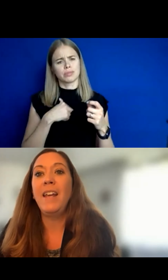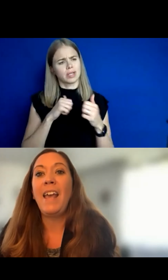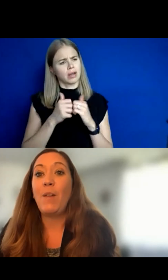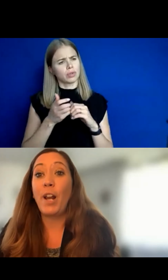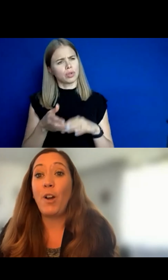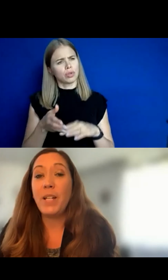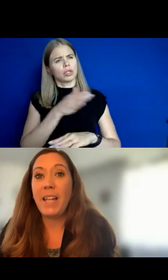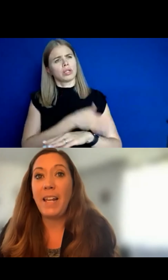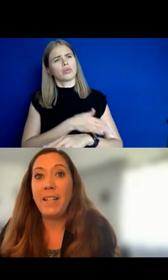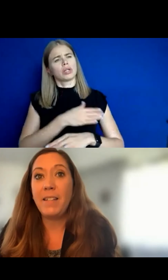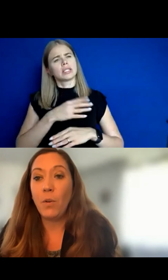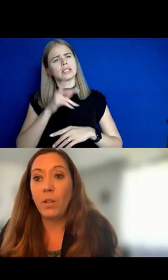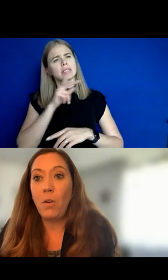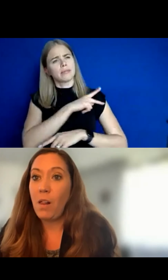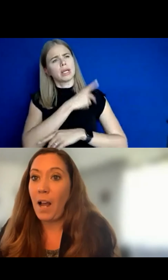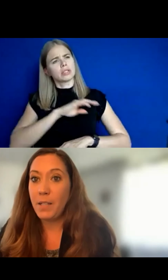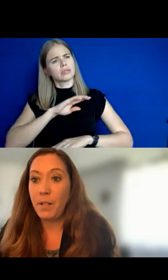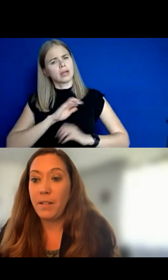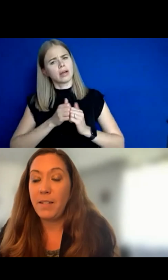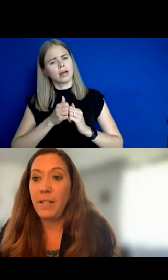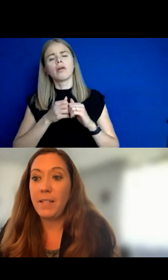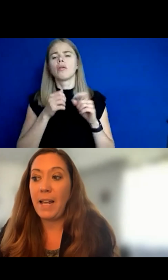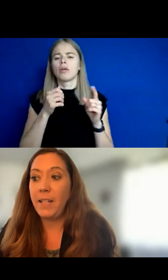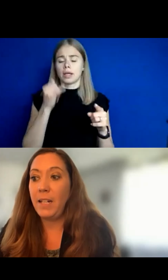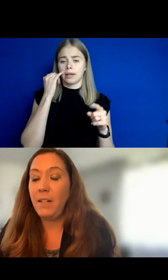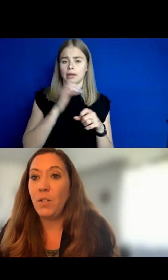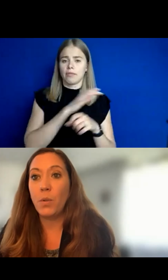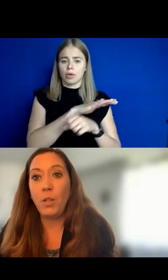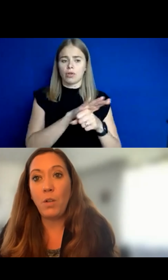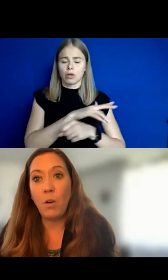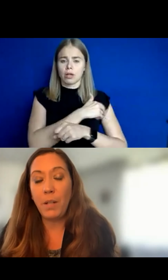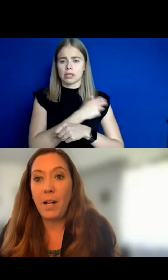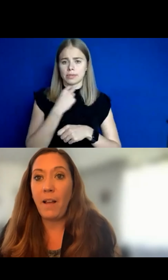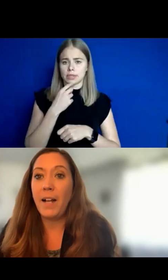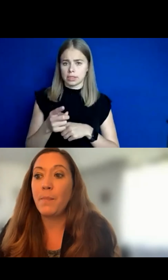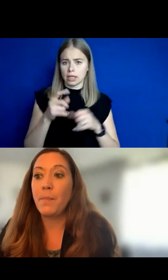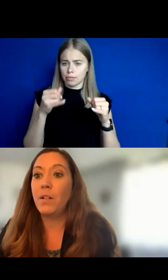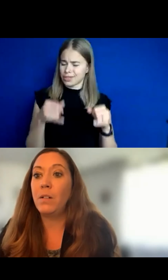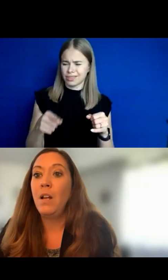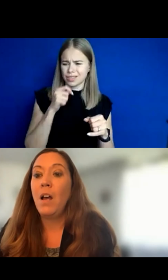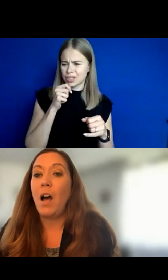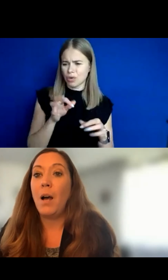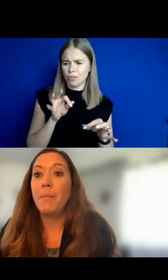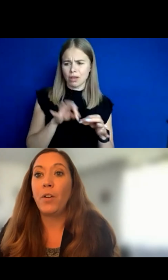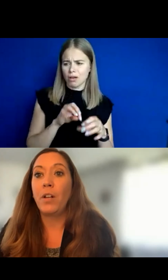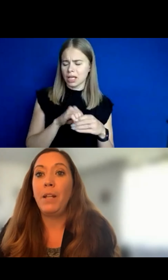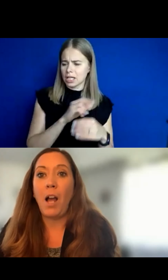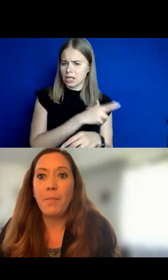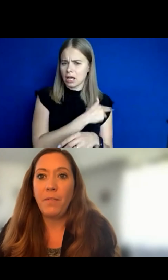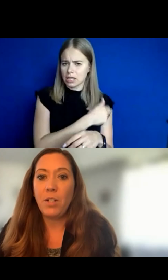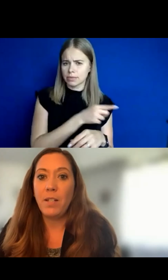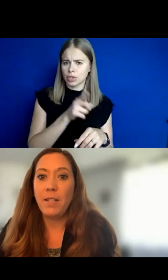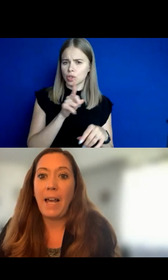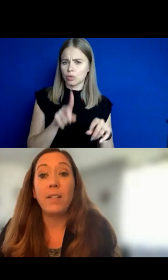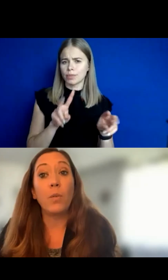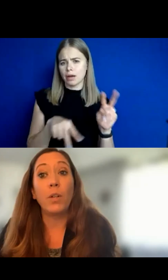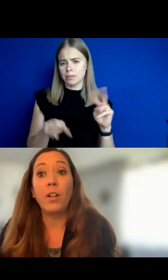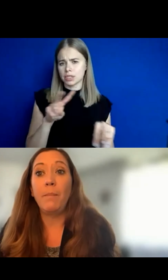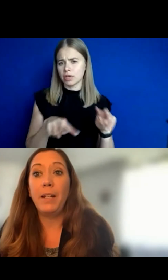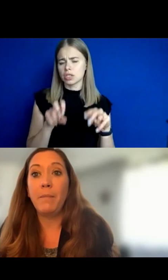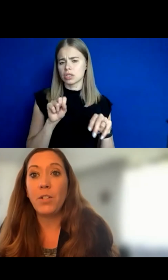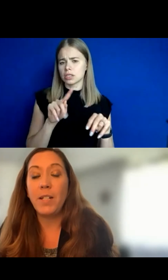satisfaction? And what I always say is, if your local hospital is telling an individual you don't belong in the hospital, you're going to be in observation